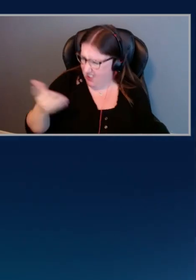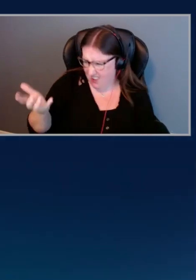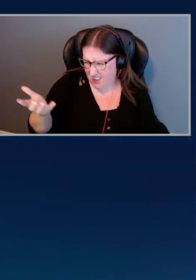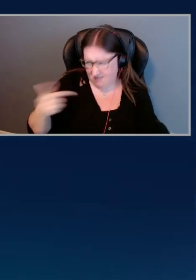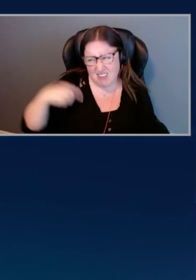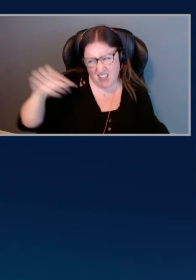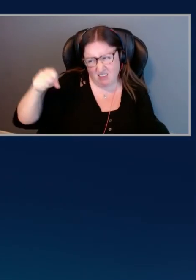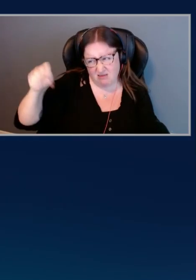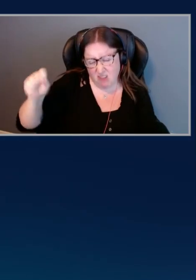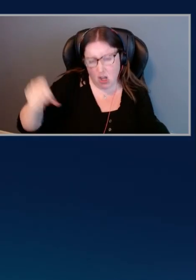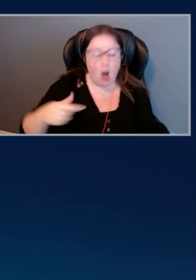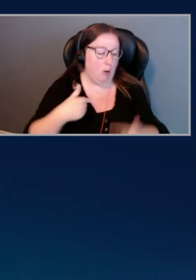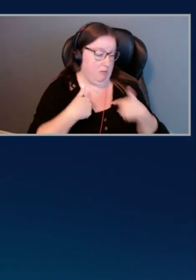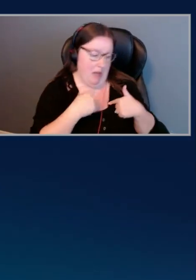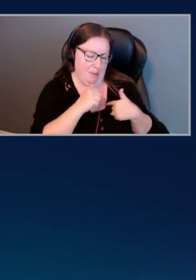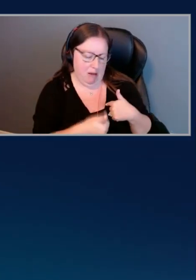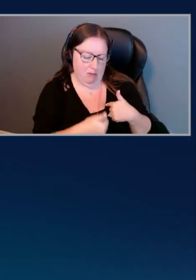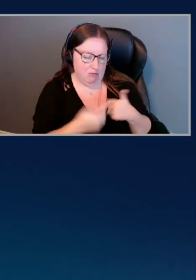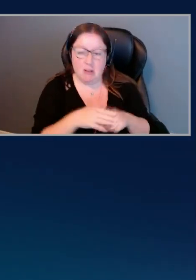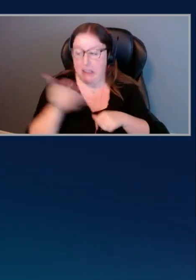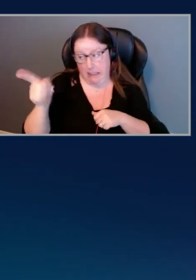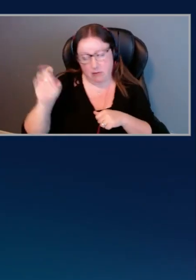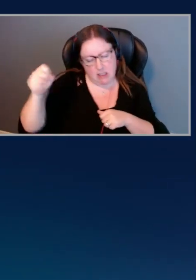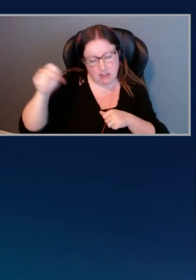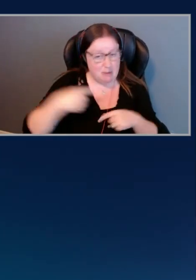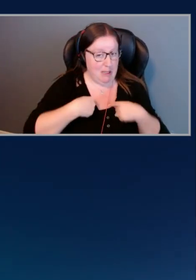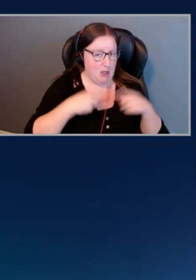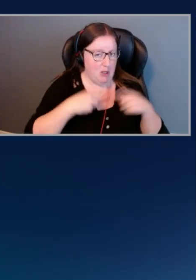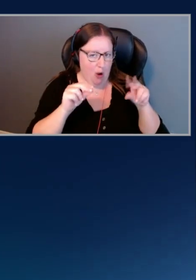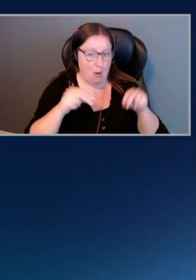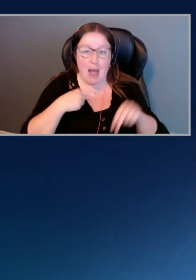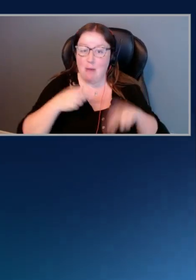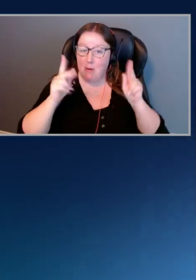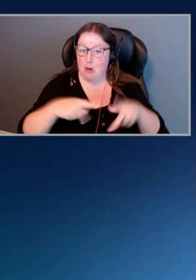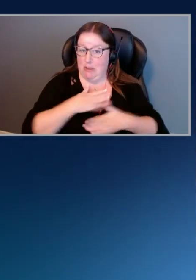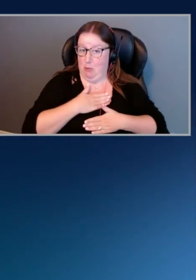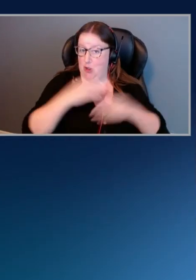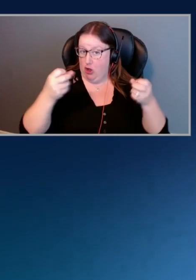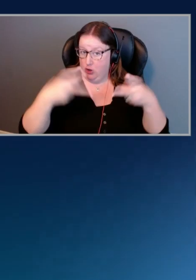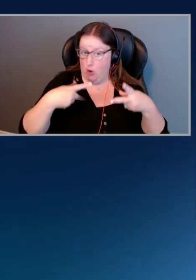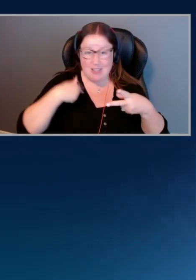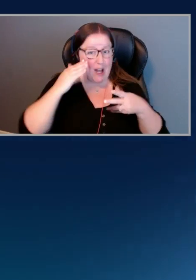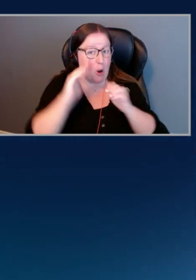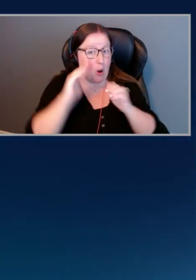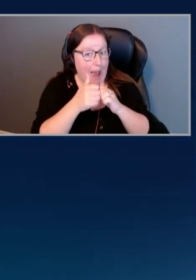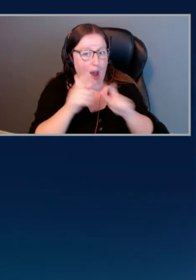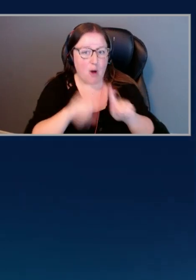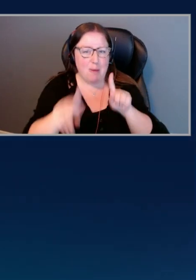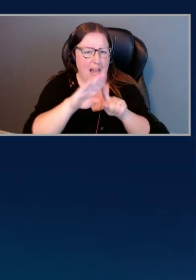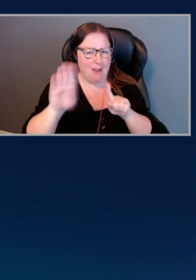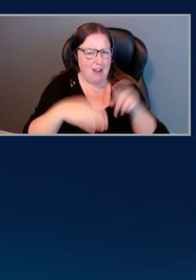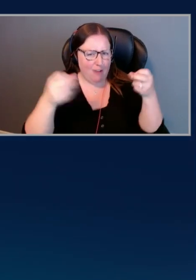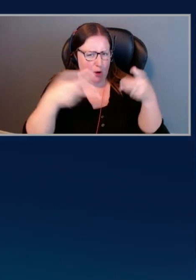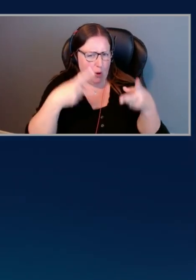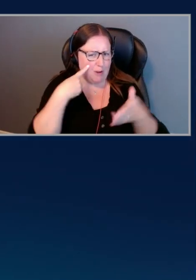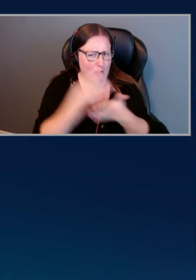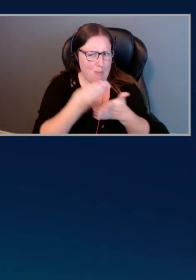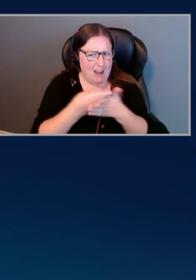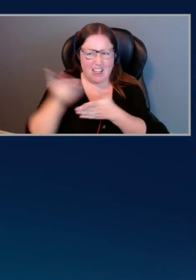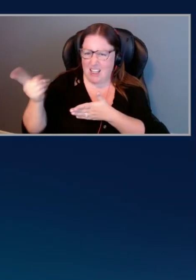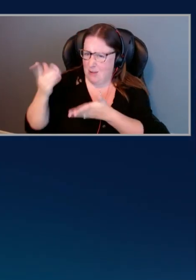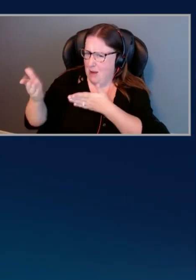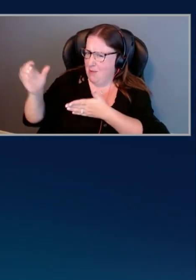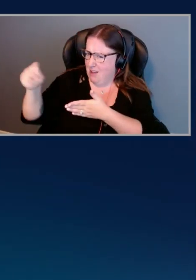you are, okay. I'm not. He is, I'm not. I'm a person who appreciates code. I know how to code, but I've never have coded for money. He probably has. Oh.